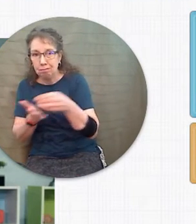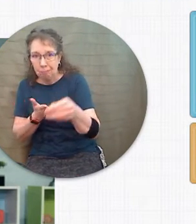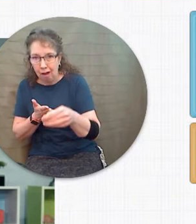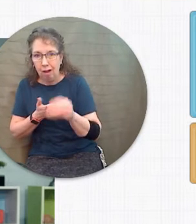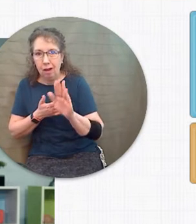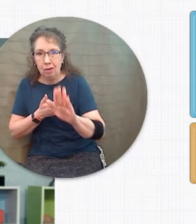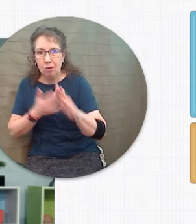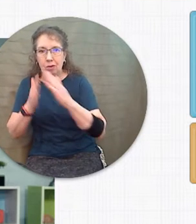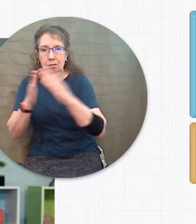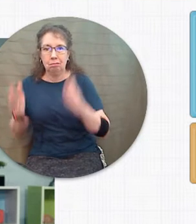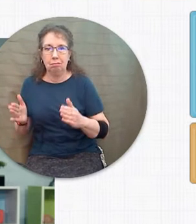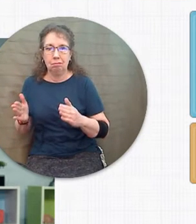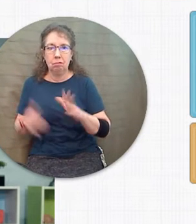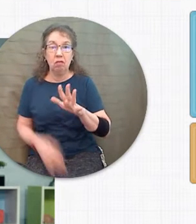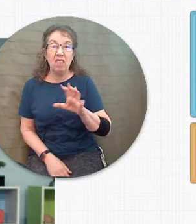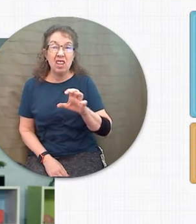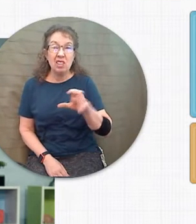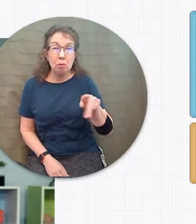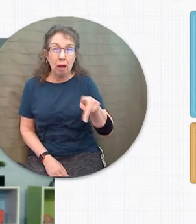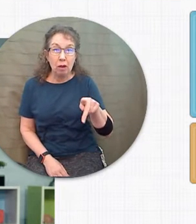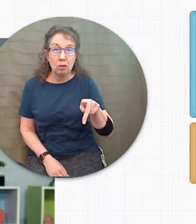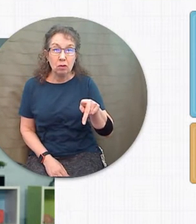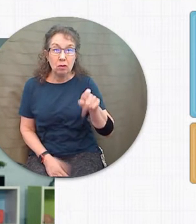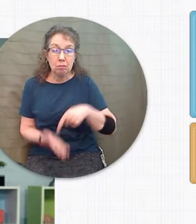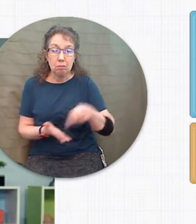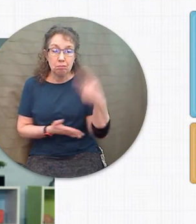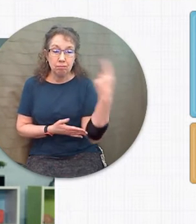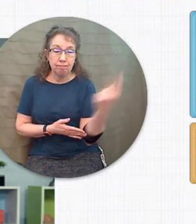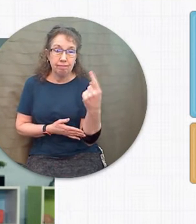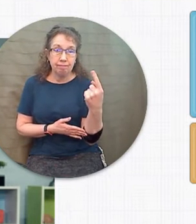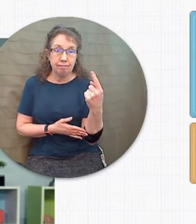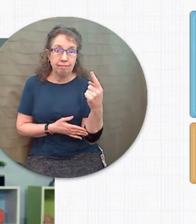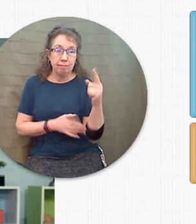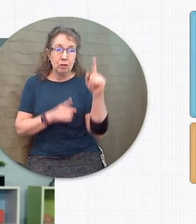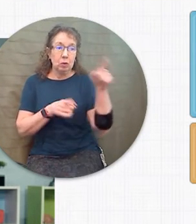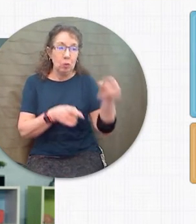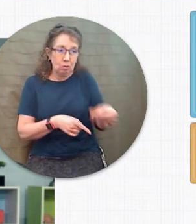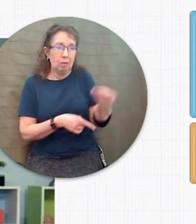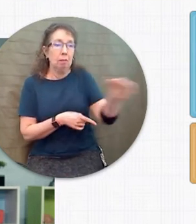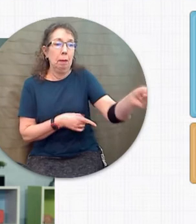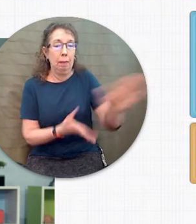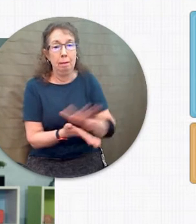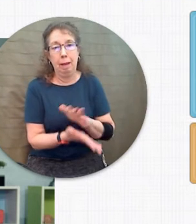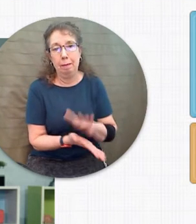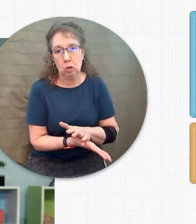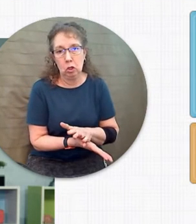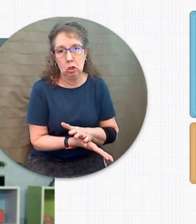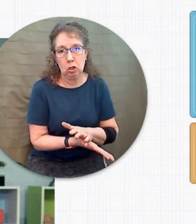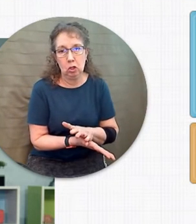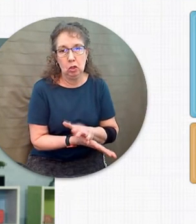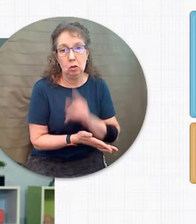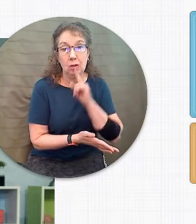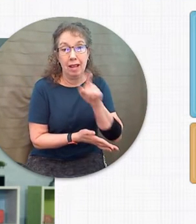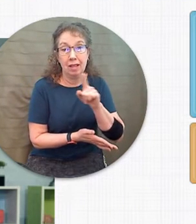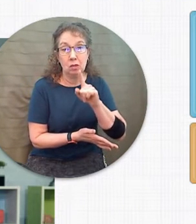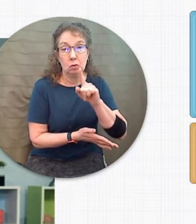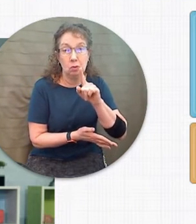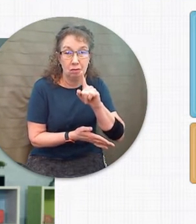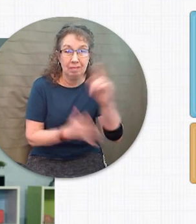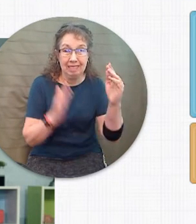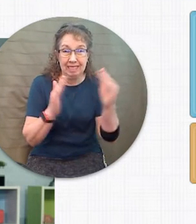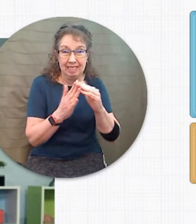your house is £500 because we have to pay somebody to go and actually submit the paperwork to the actual city officials.